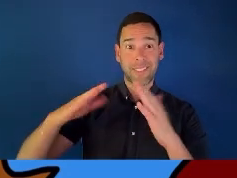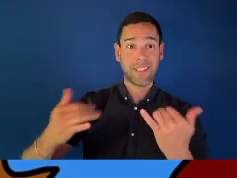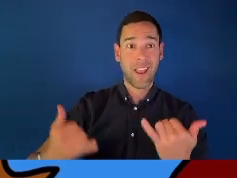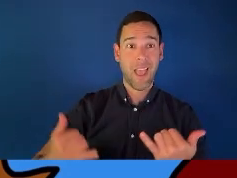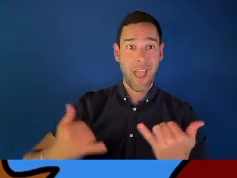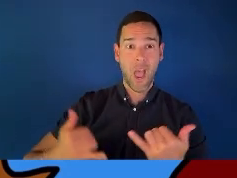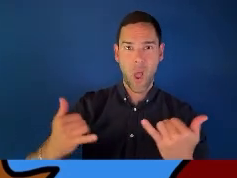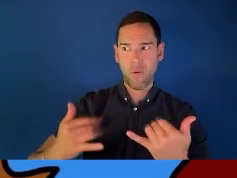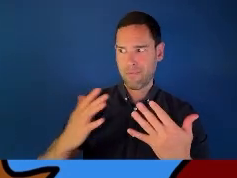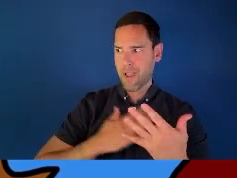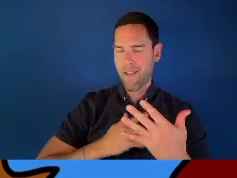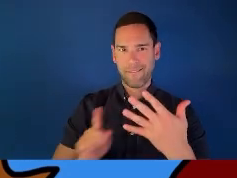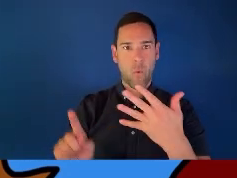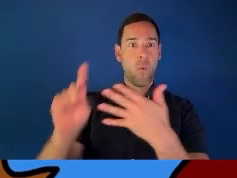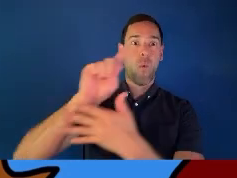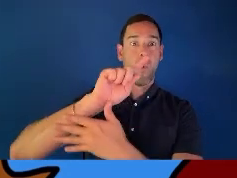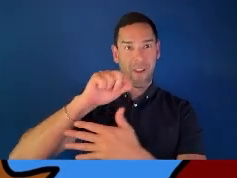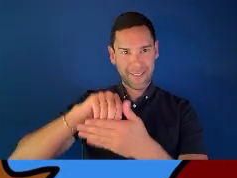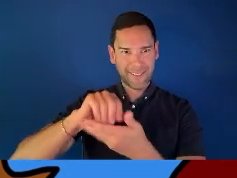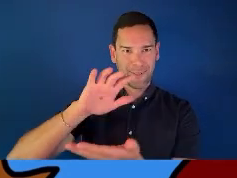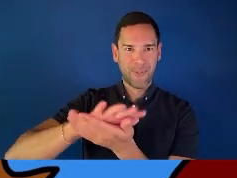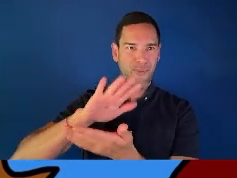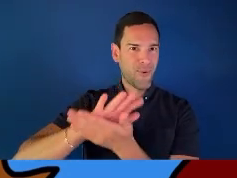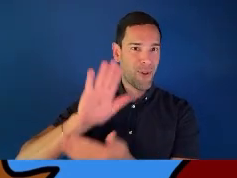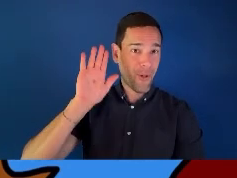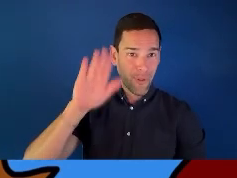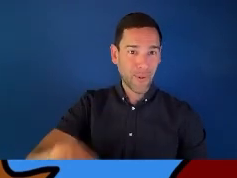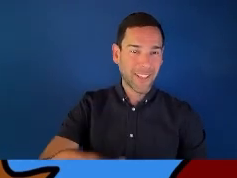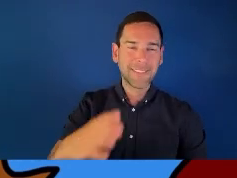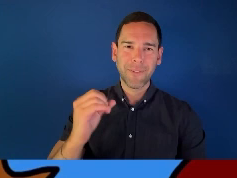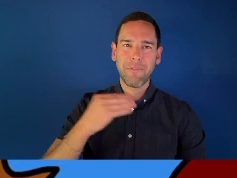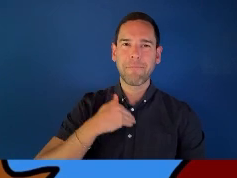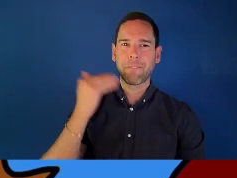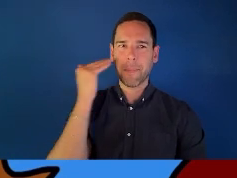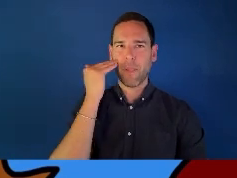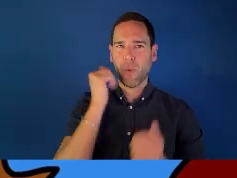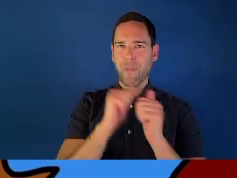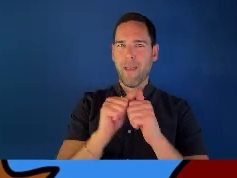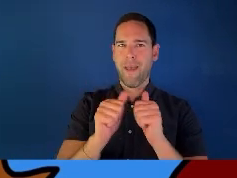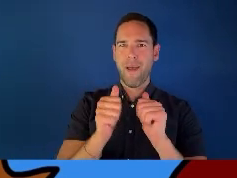And it's not easy most of the time. So